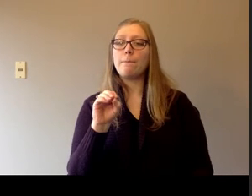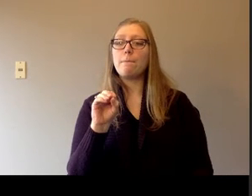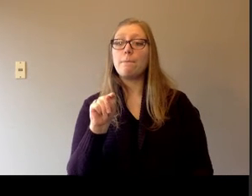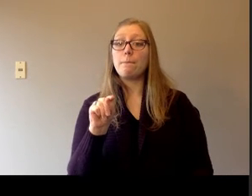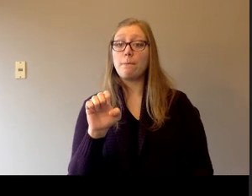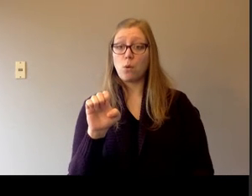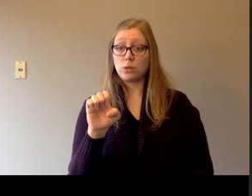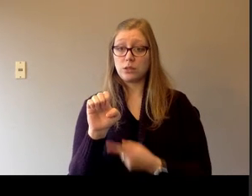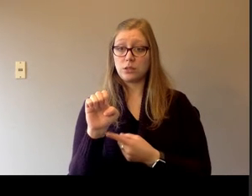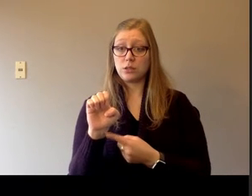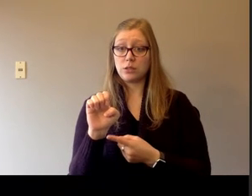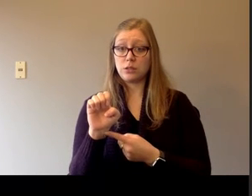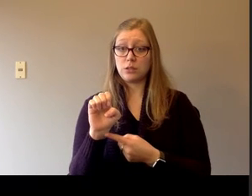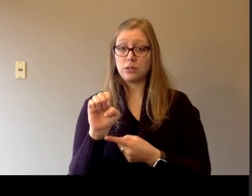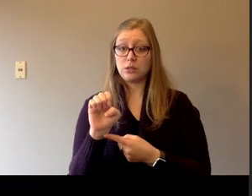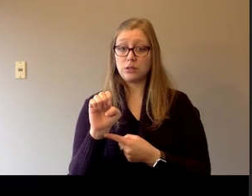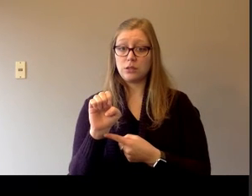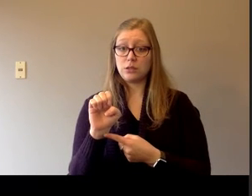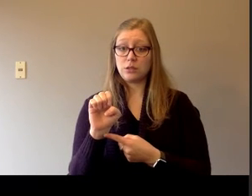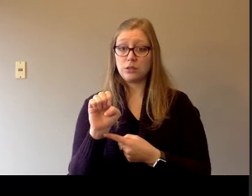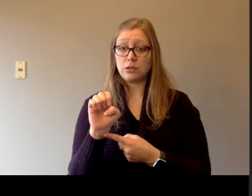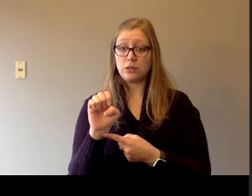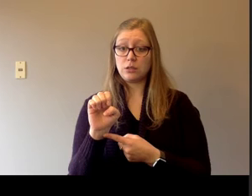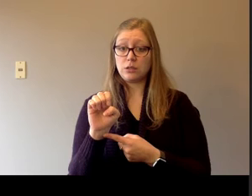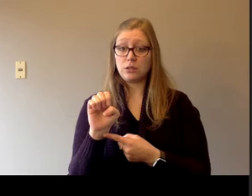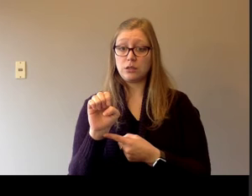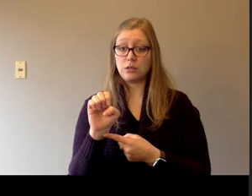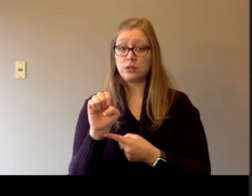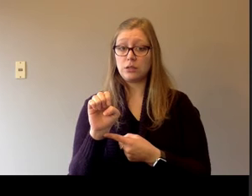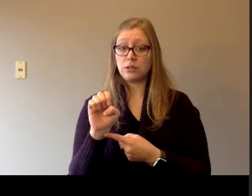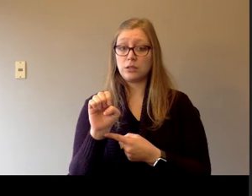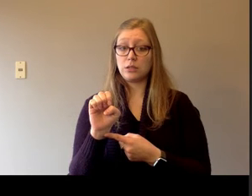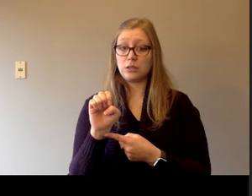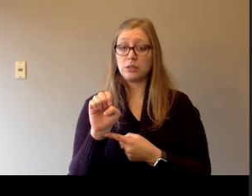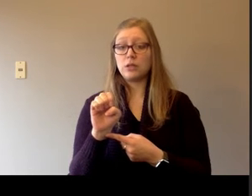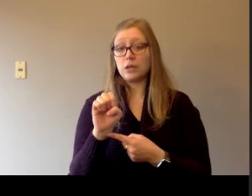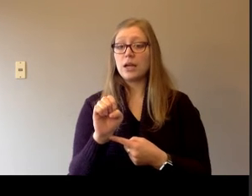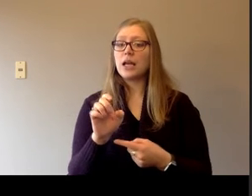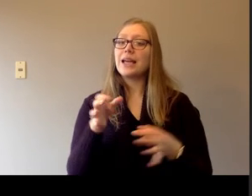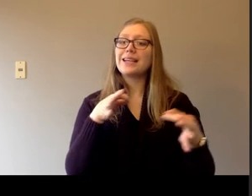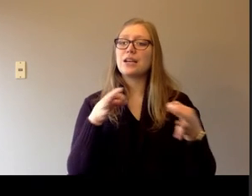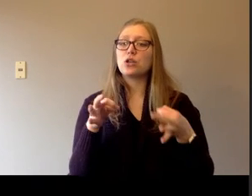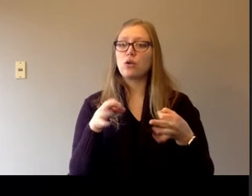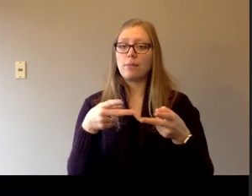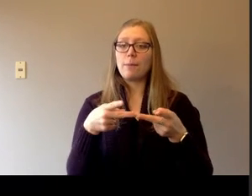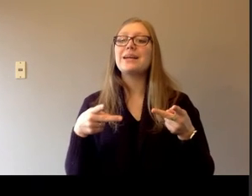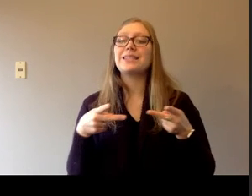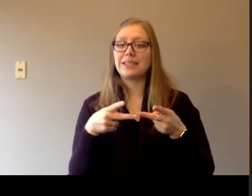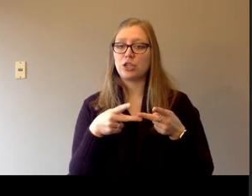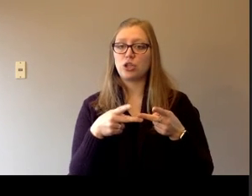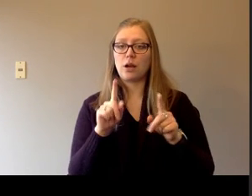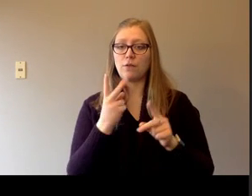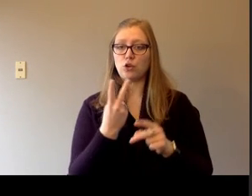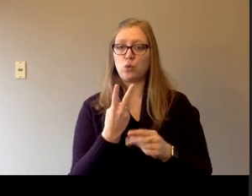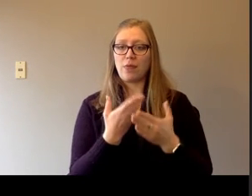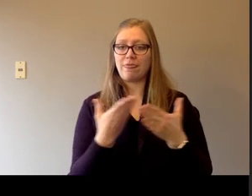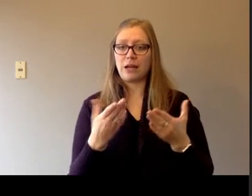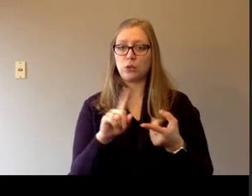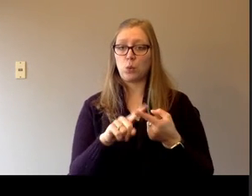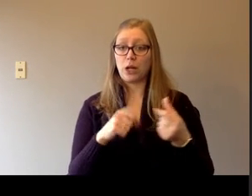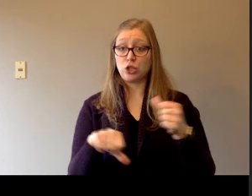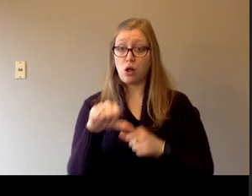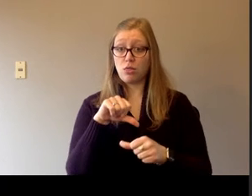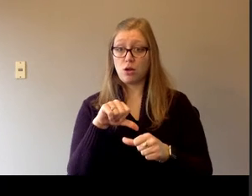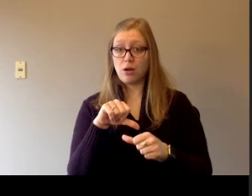Okay? Remote is describing the relative positions of two objects, and it means, essentially it